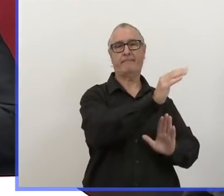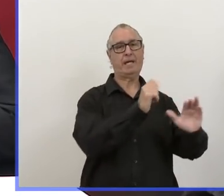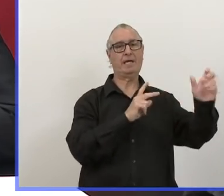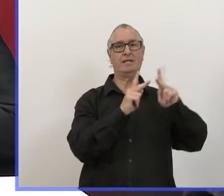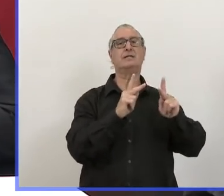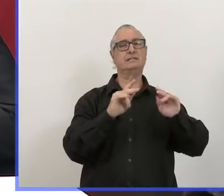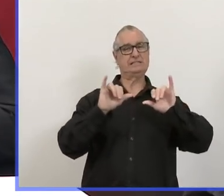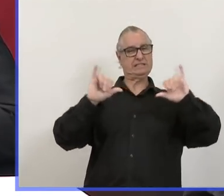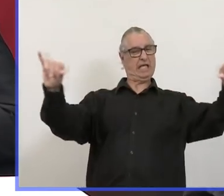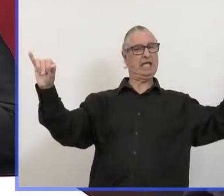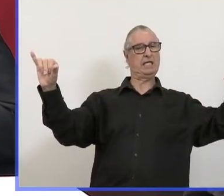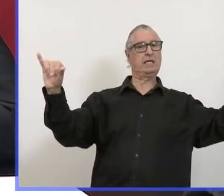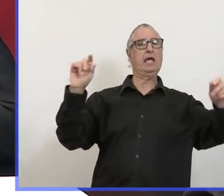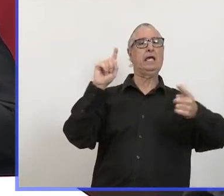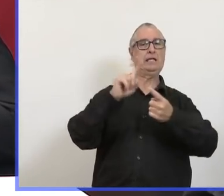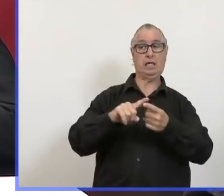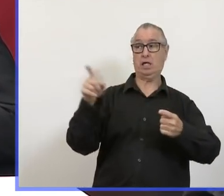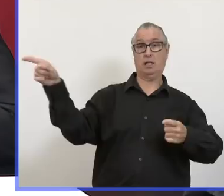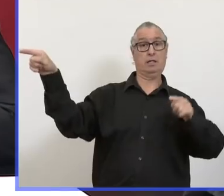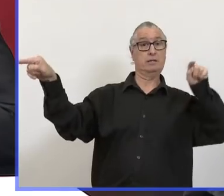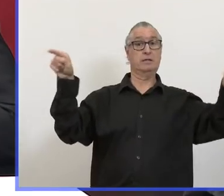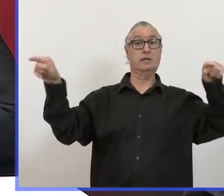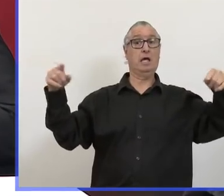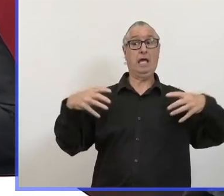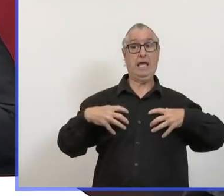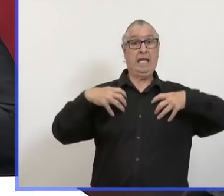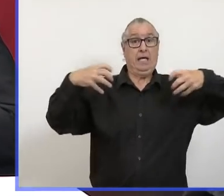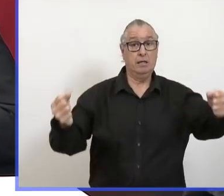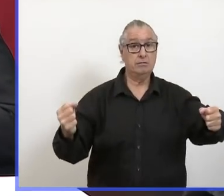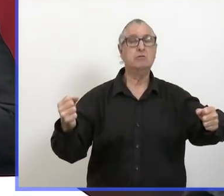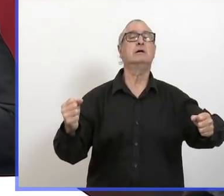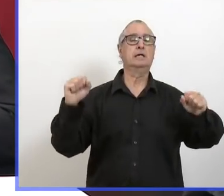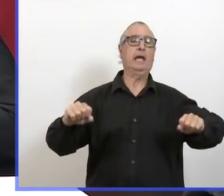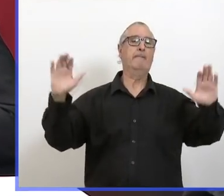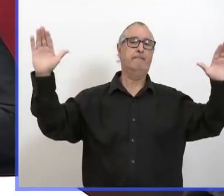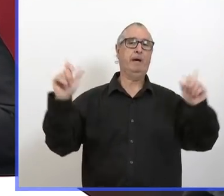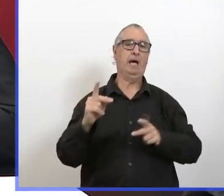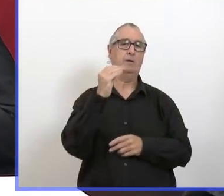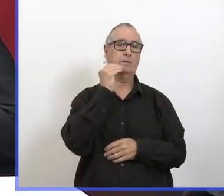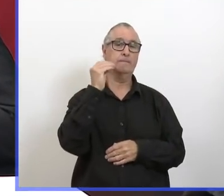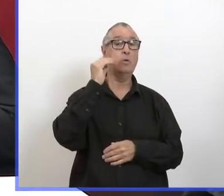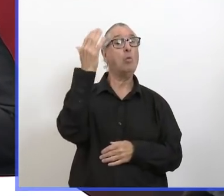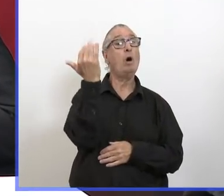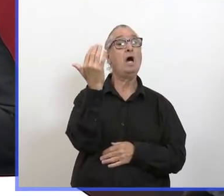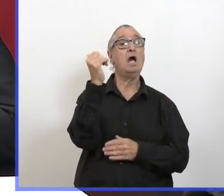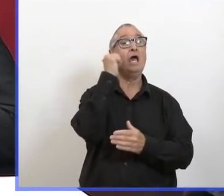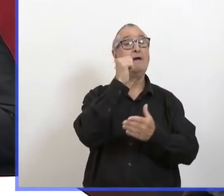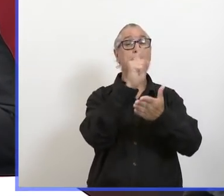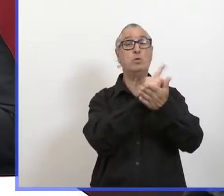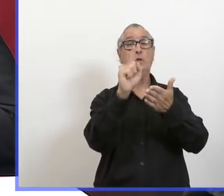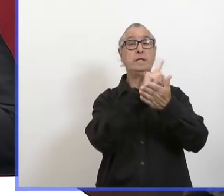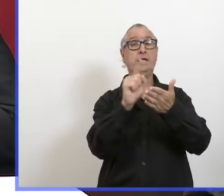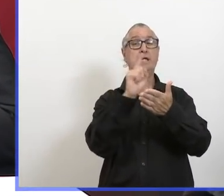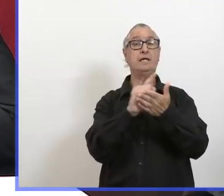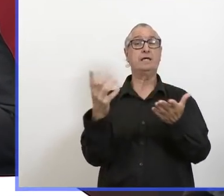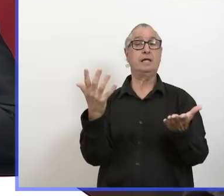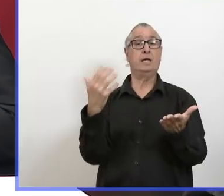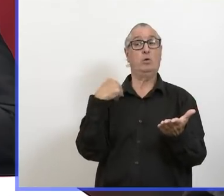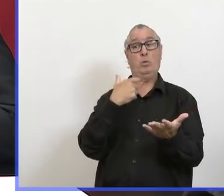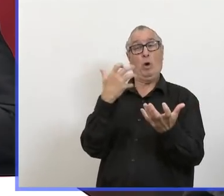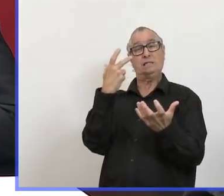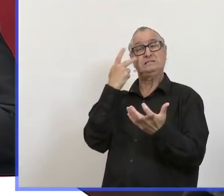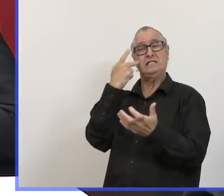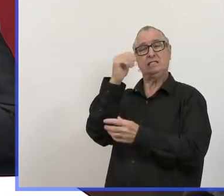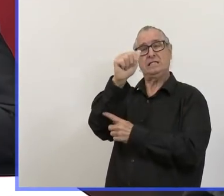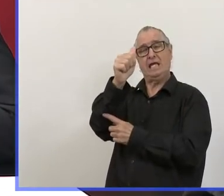5 to 10% per week on average, depending on the population that's in the ICU. So it's going to take some time for that. Where are we going to be at